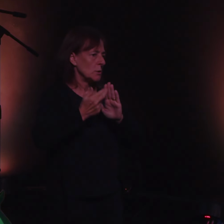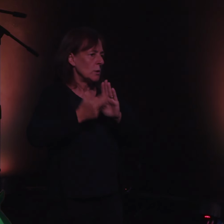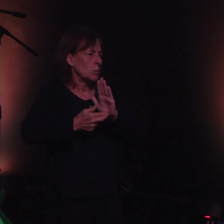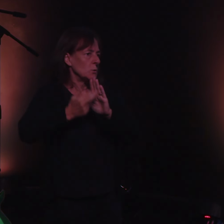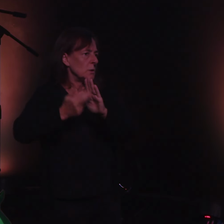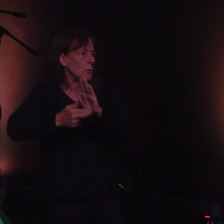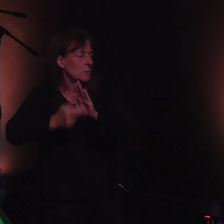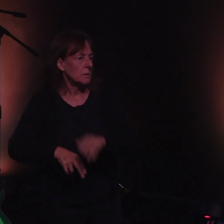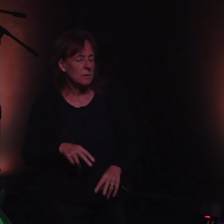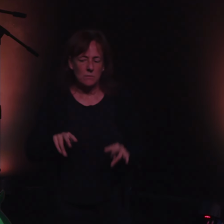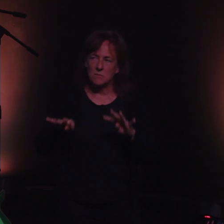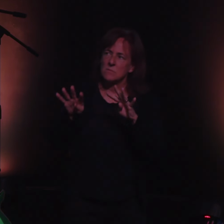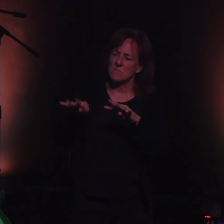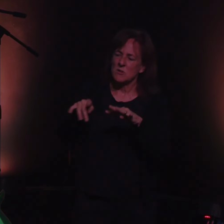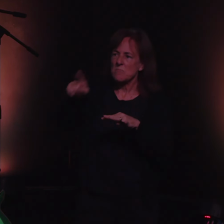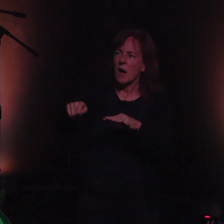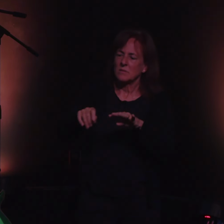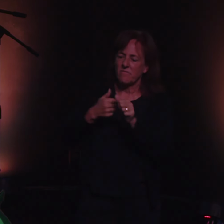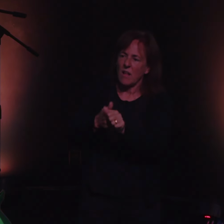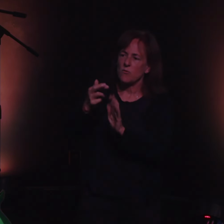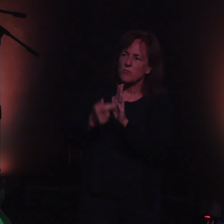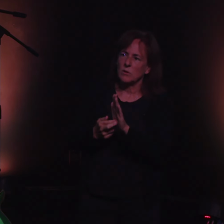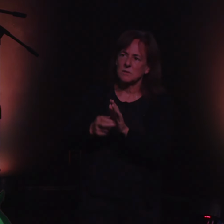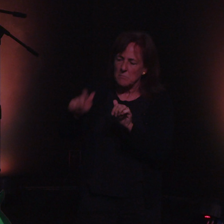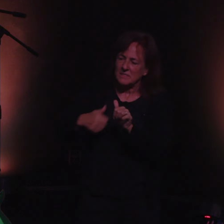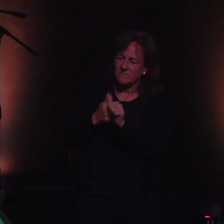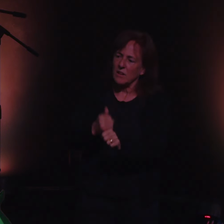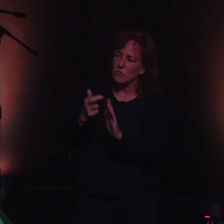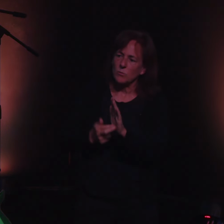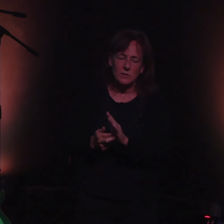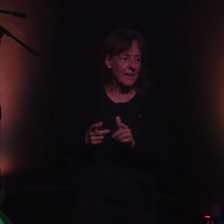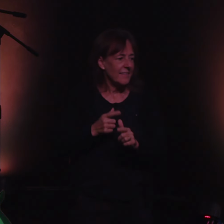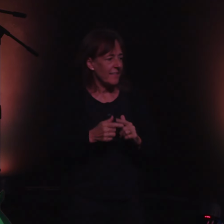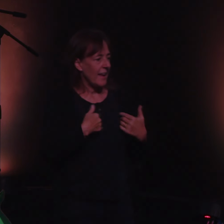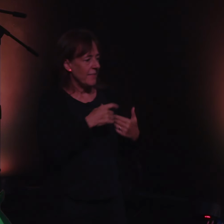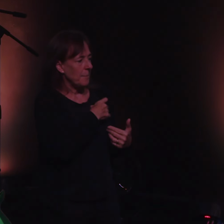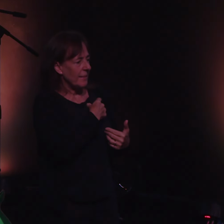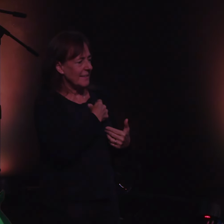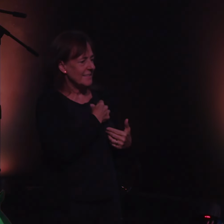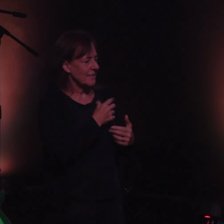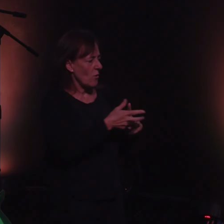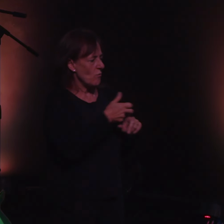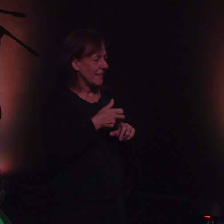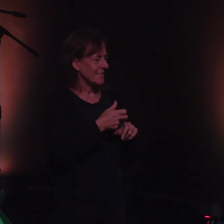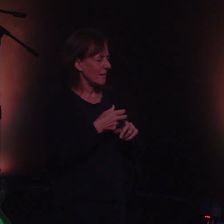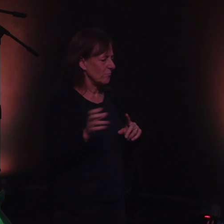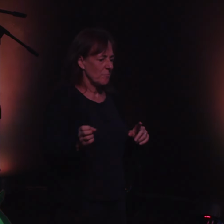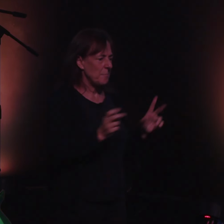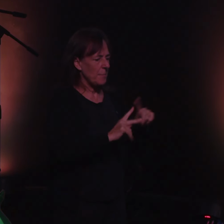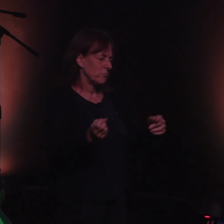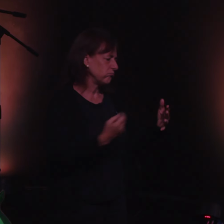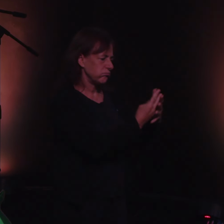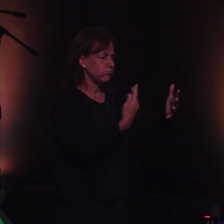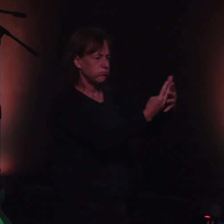had to keep because everybody's watching them. And then beyond that, they had to police the rest of the world on these rules. Do you think they were